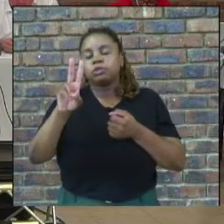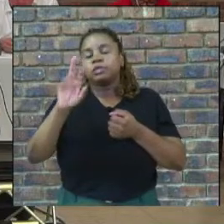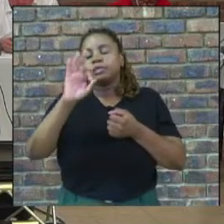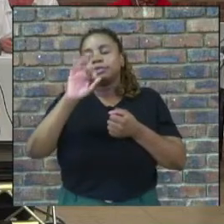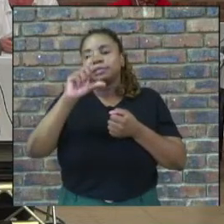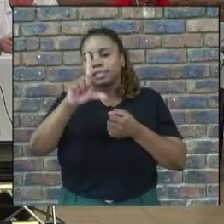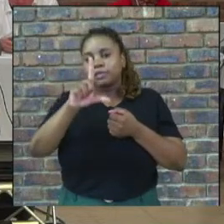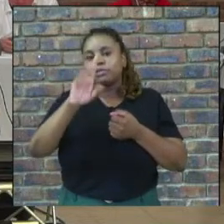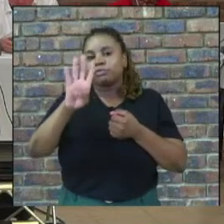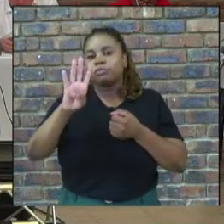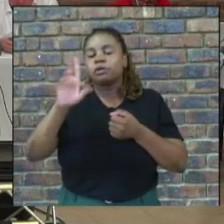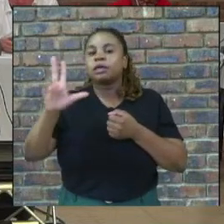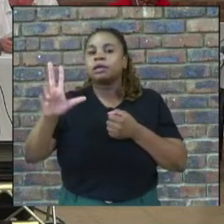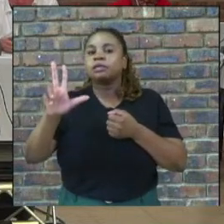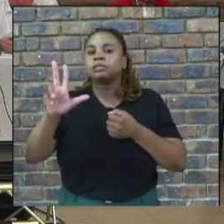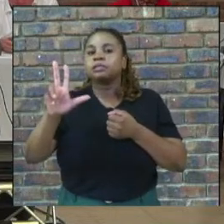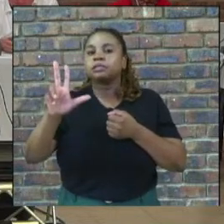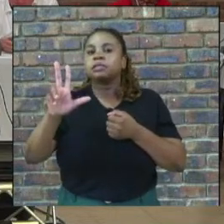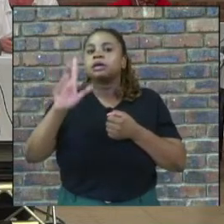748